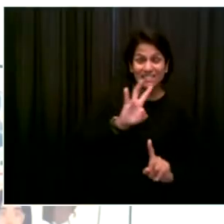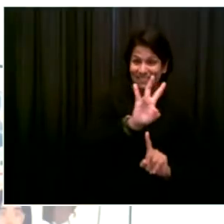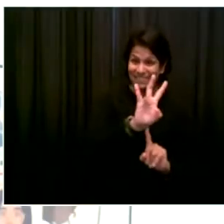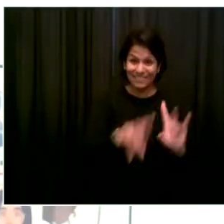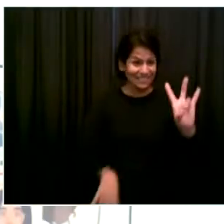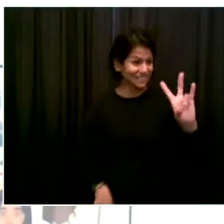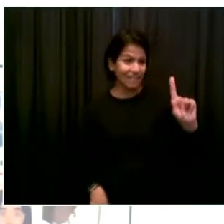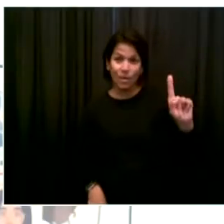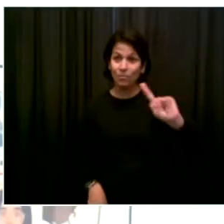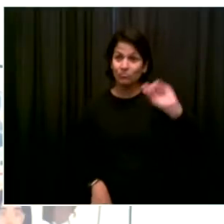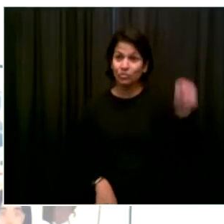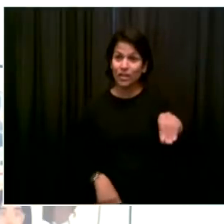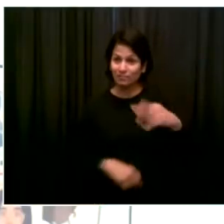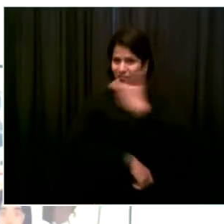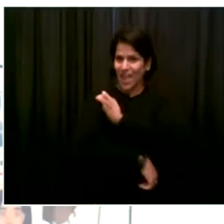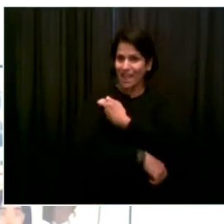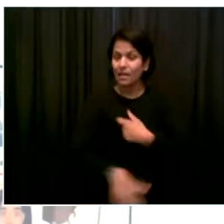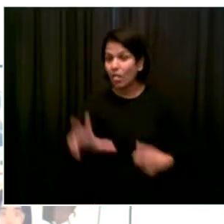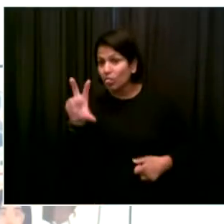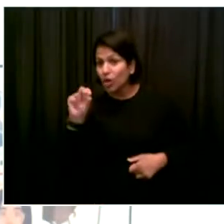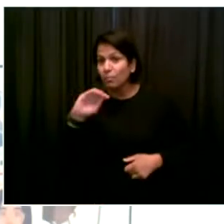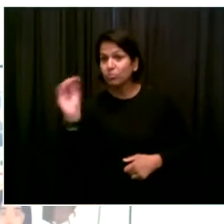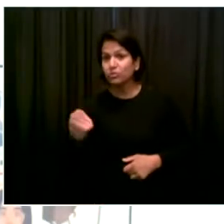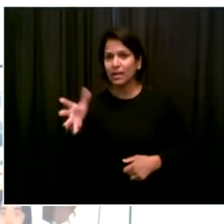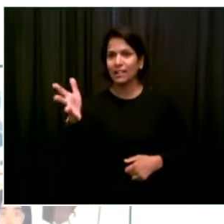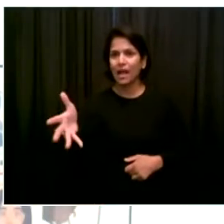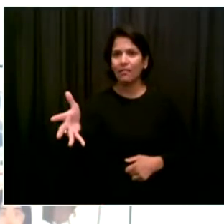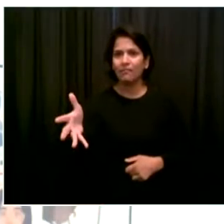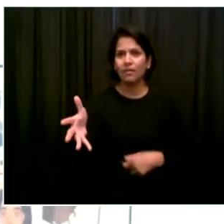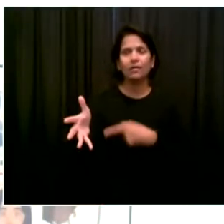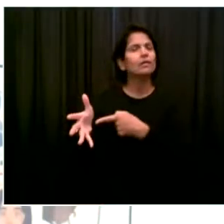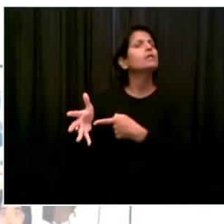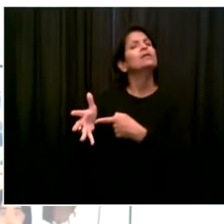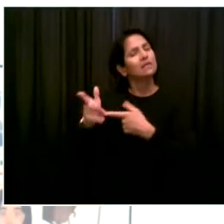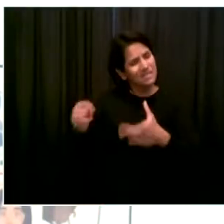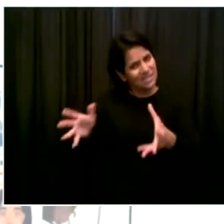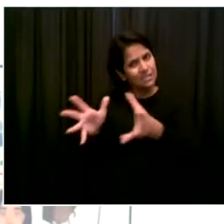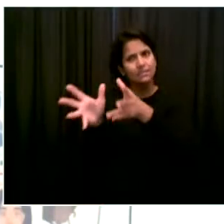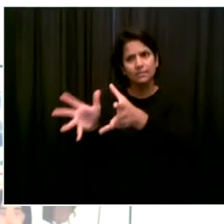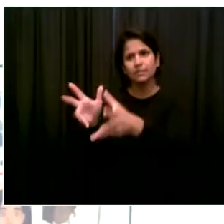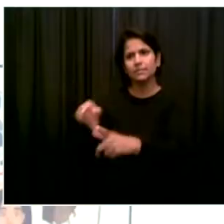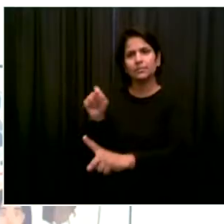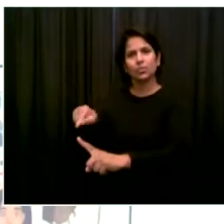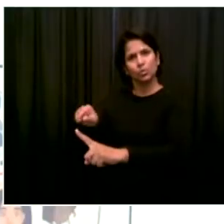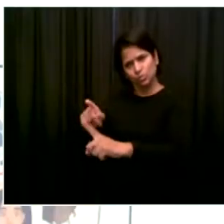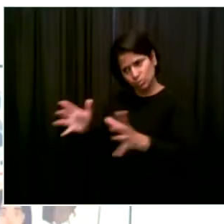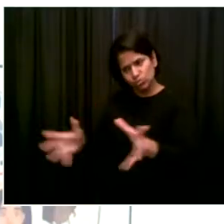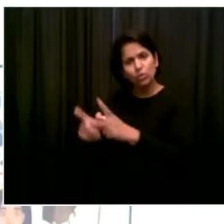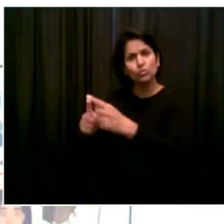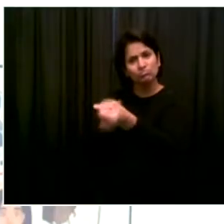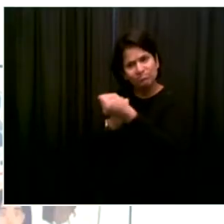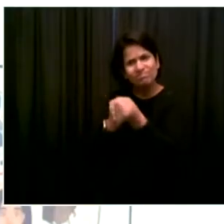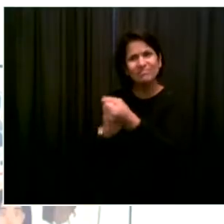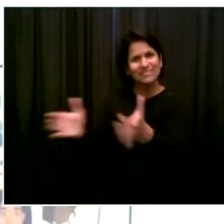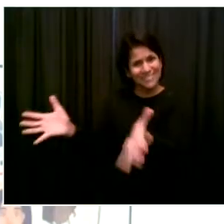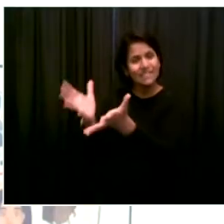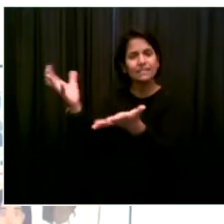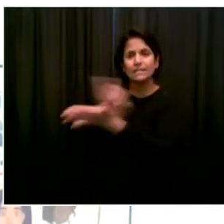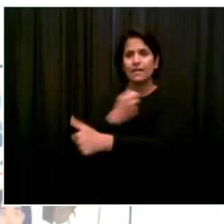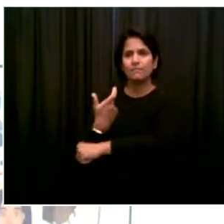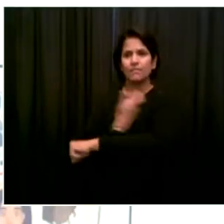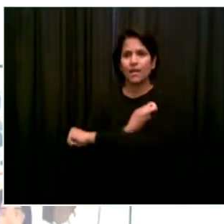questions and support you in making this important decision. Vaccination is restoring our most essential functions,